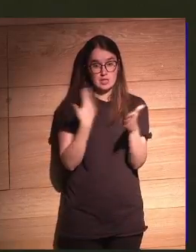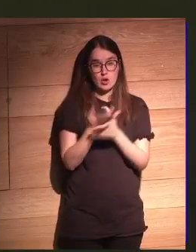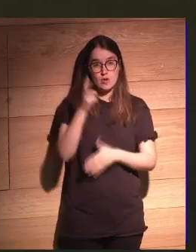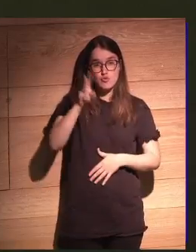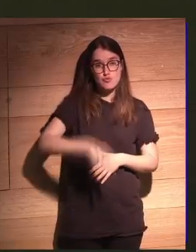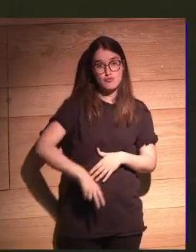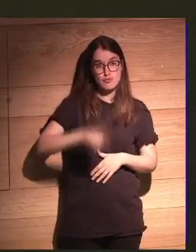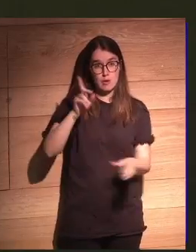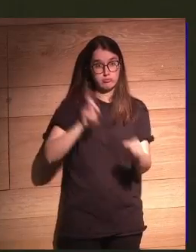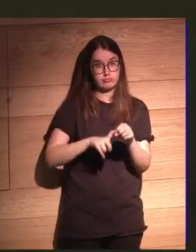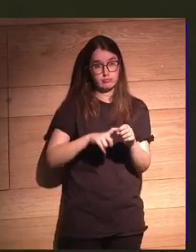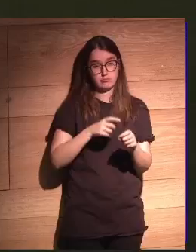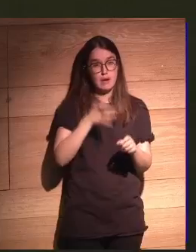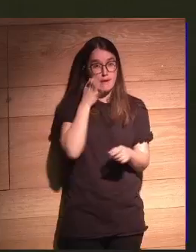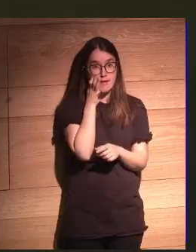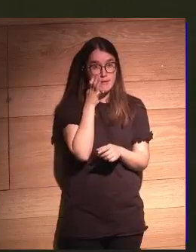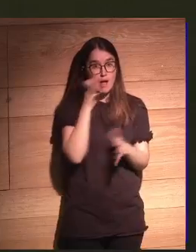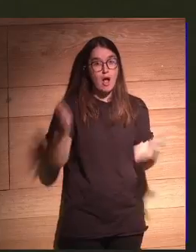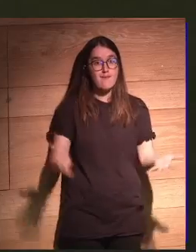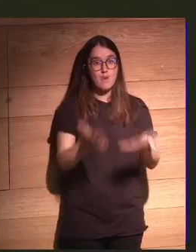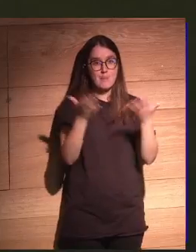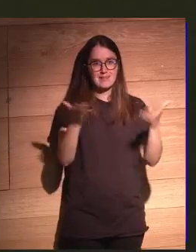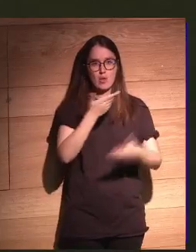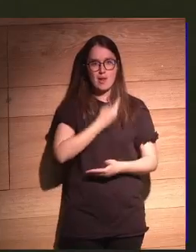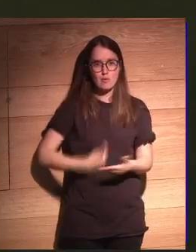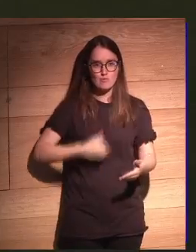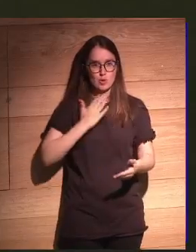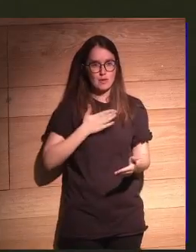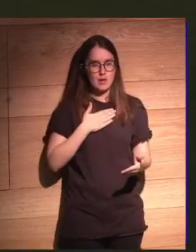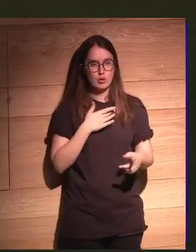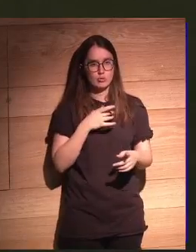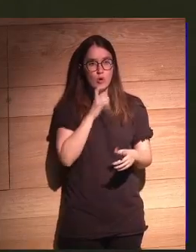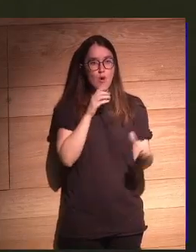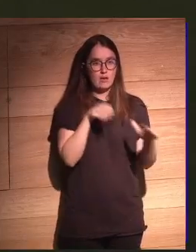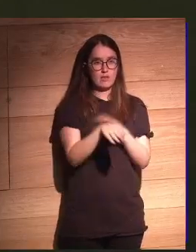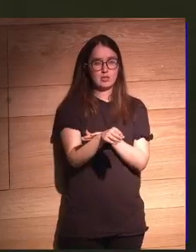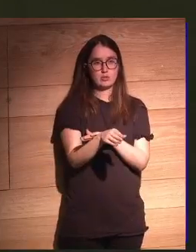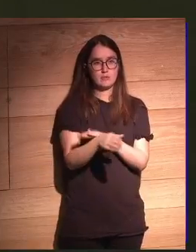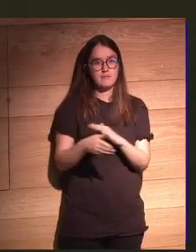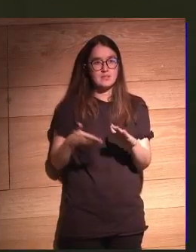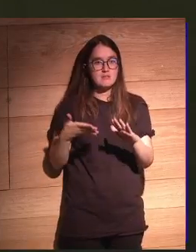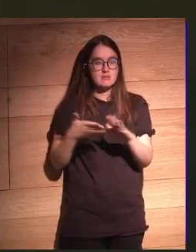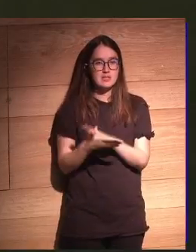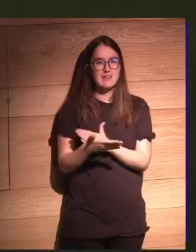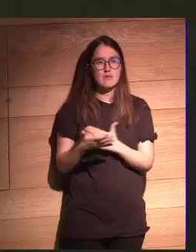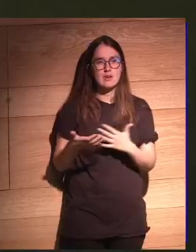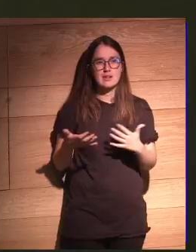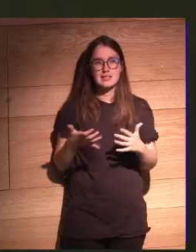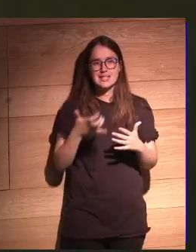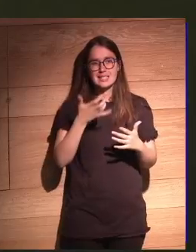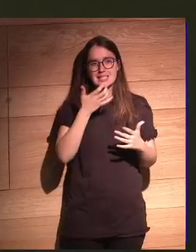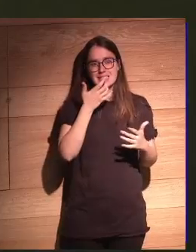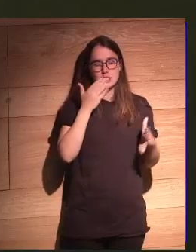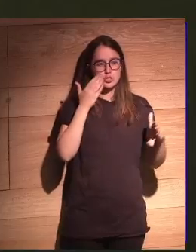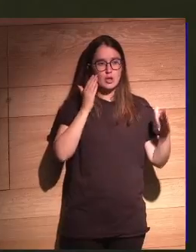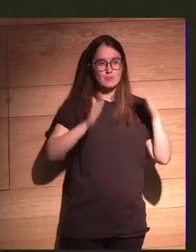public administration has never been a real actor. They have promoted particular ownership, personal ownership,